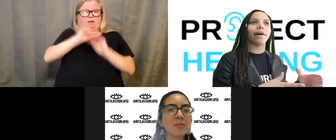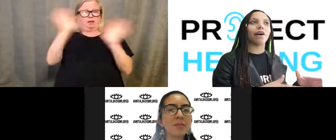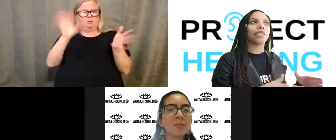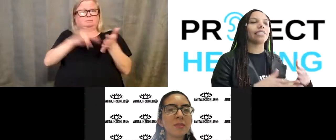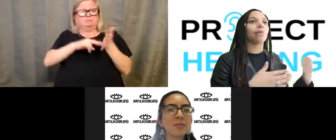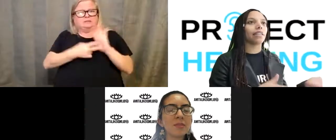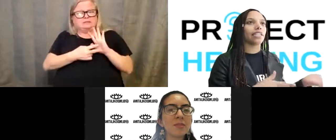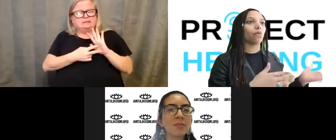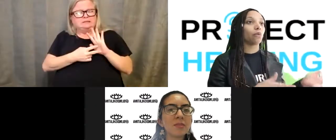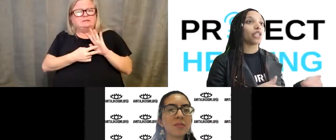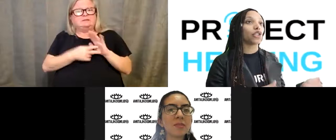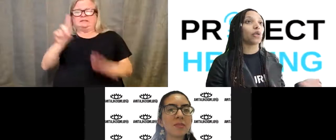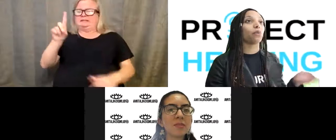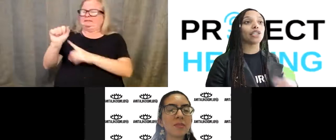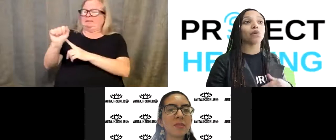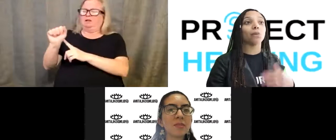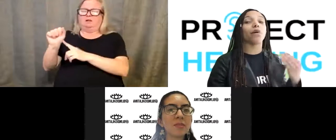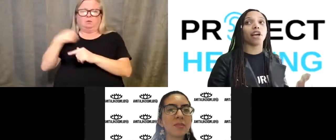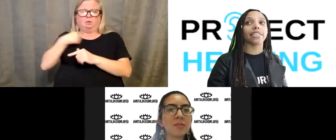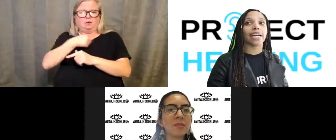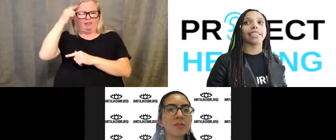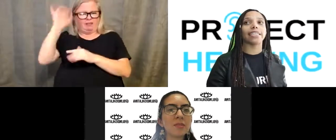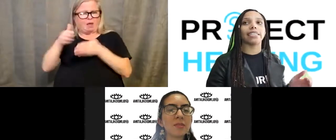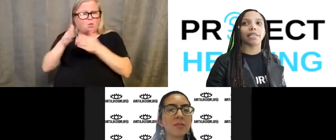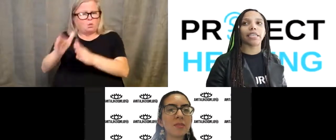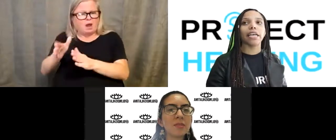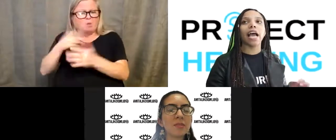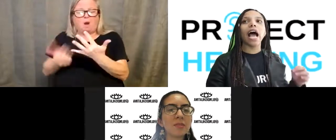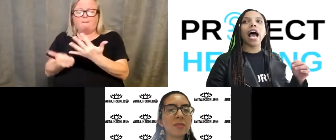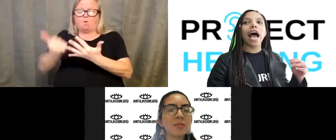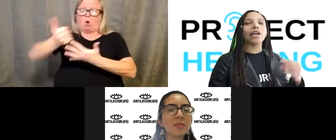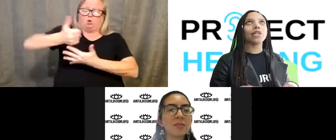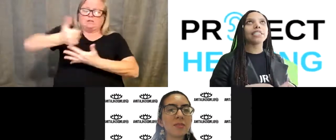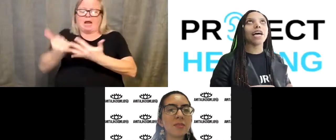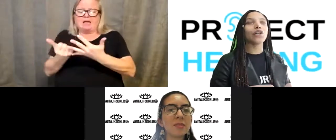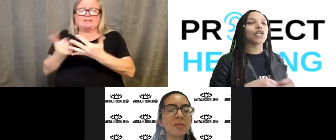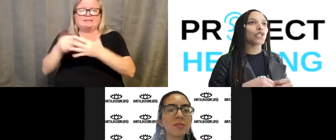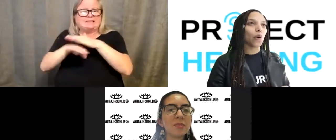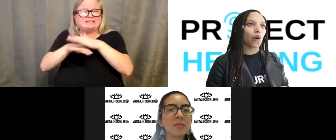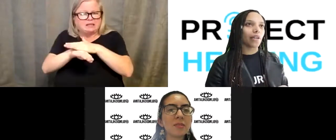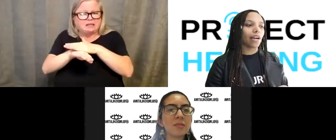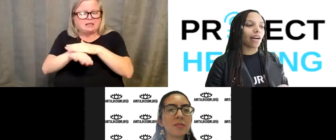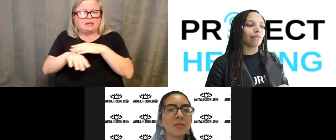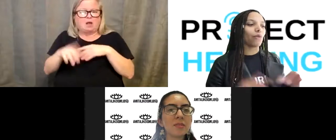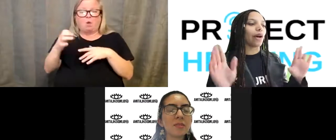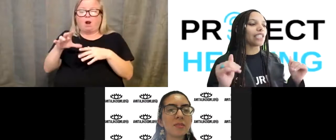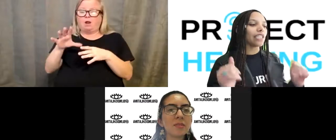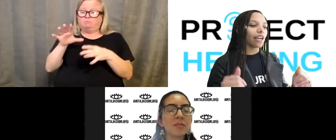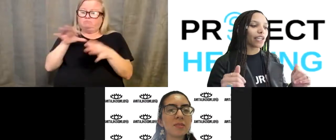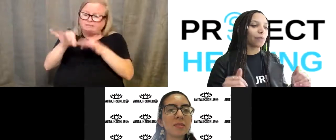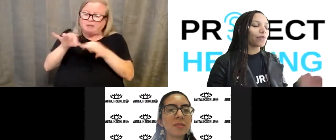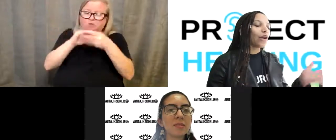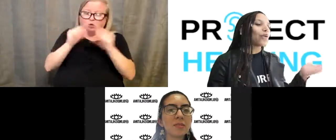think about disability the way we do? Why do we prioritize accessibility? And I want to tell you the story of when I